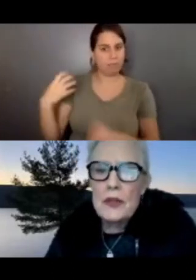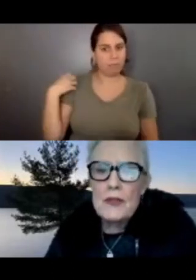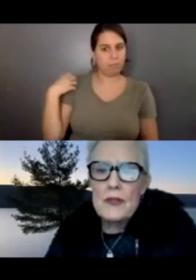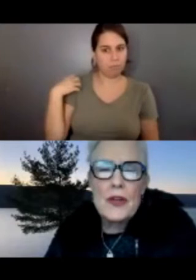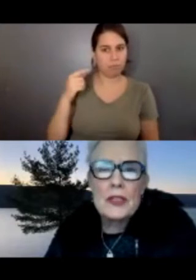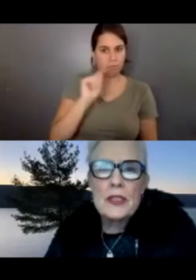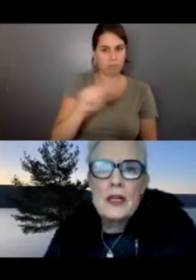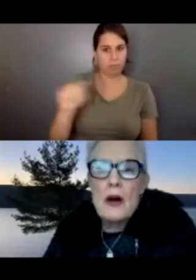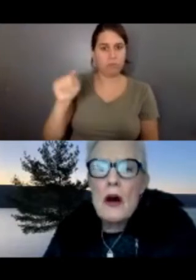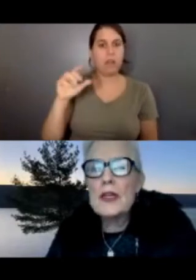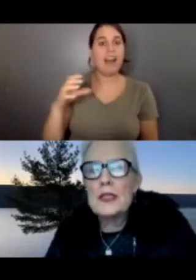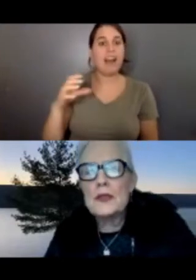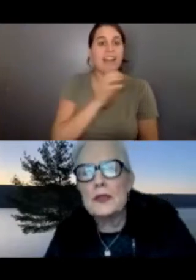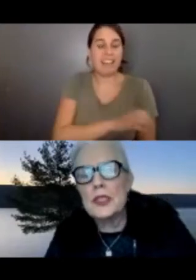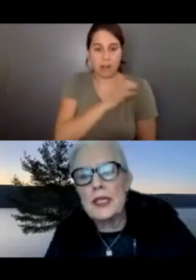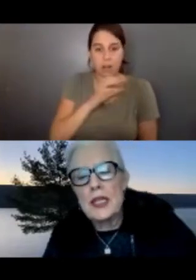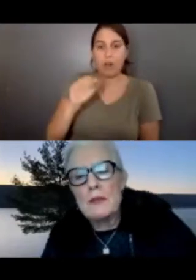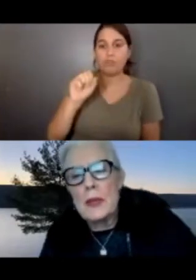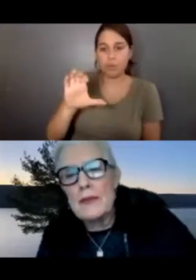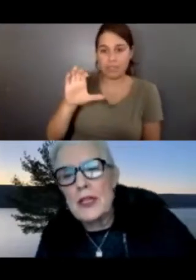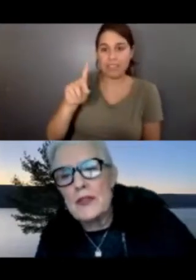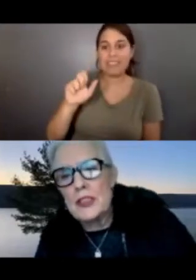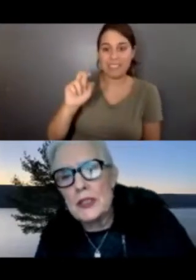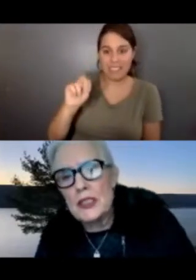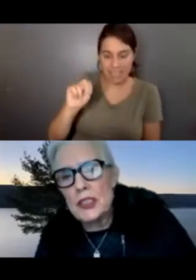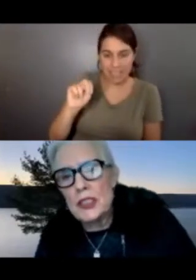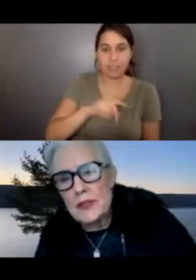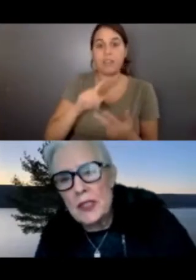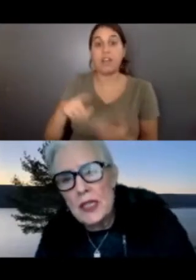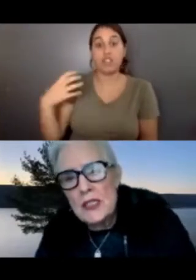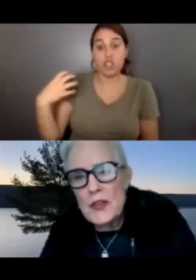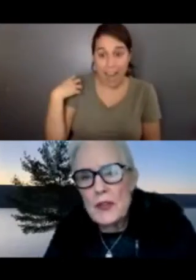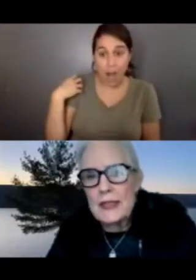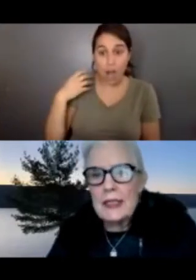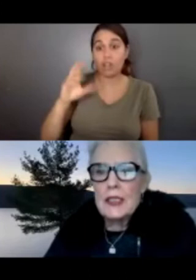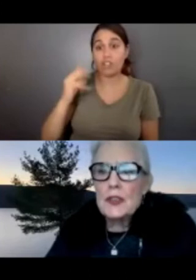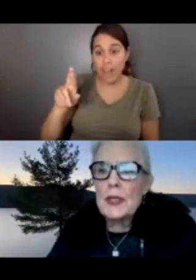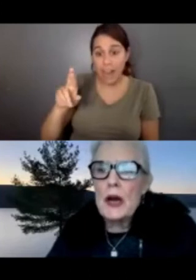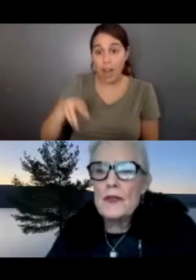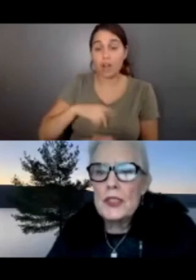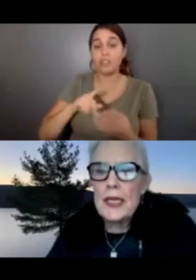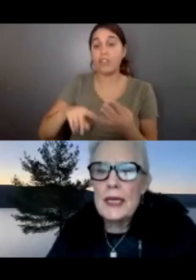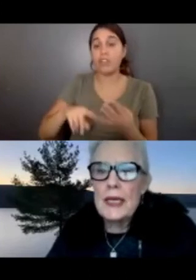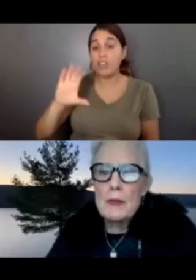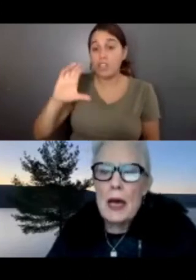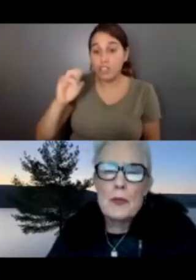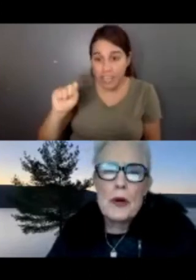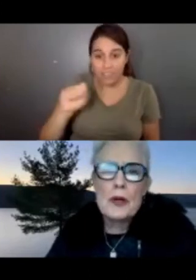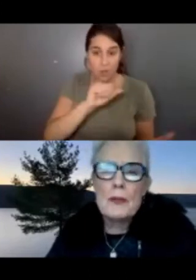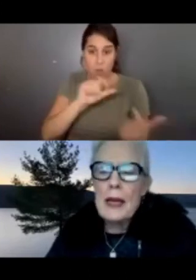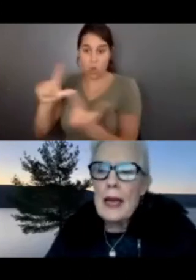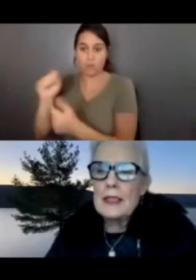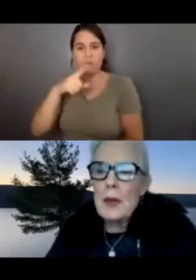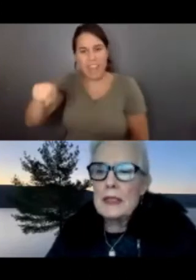clinical affairs, all the clinical chairs, and many of the division's chiefs, so that these leaders would know firsthand about the